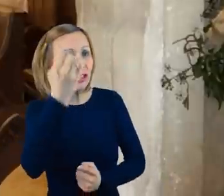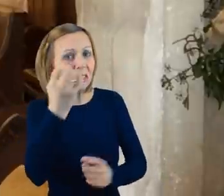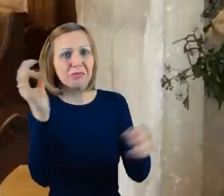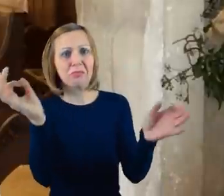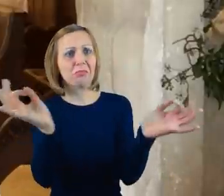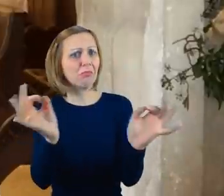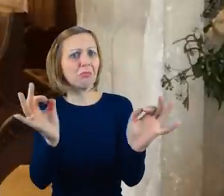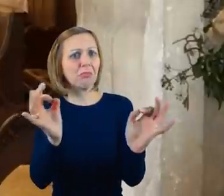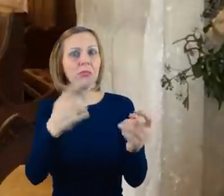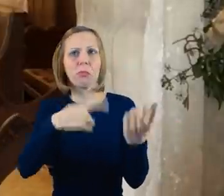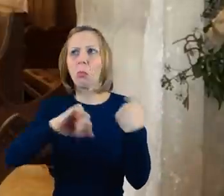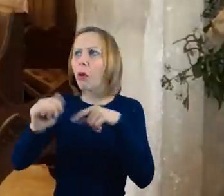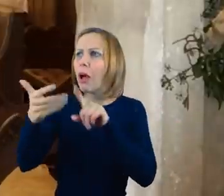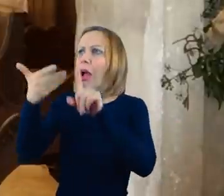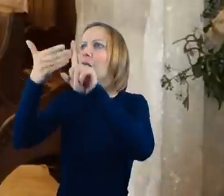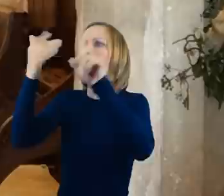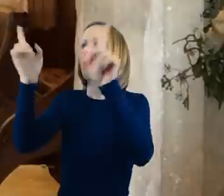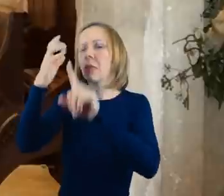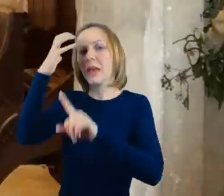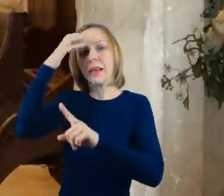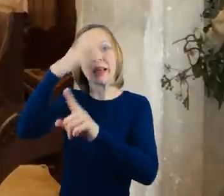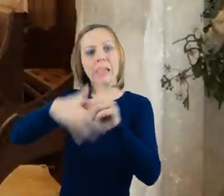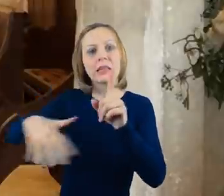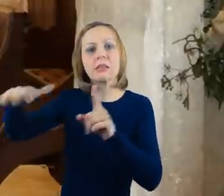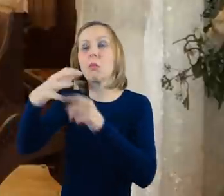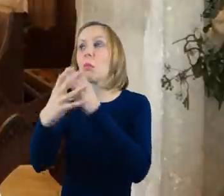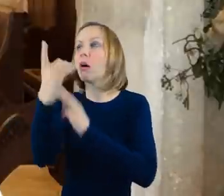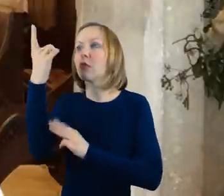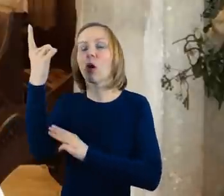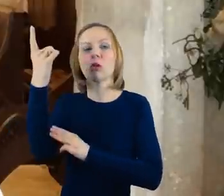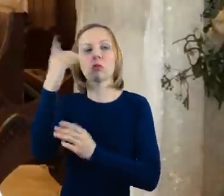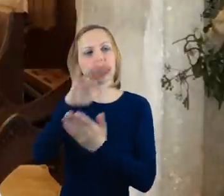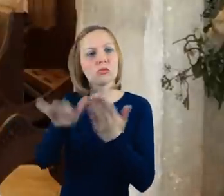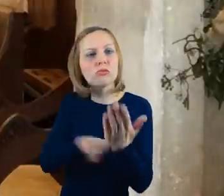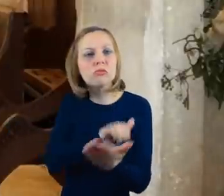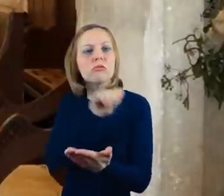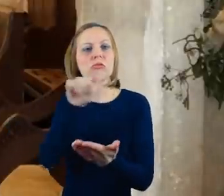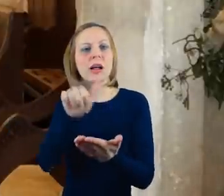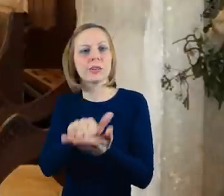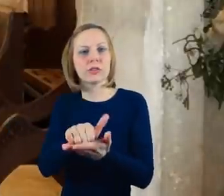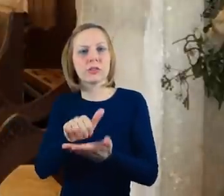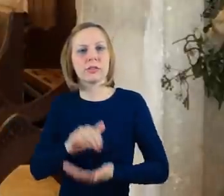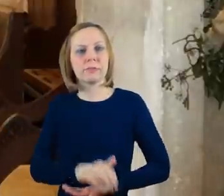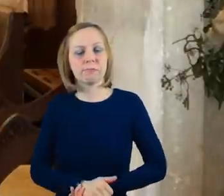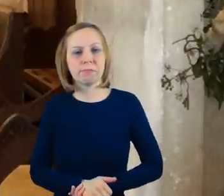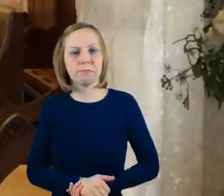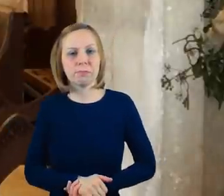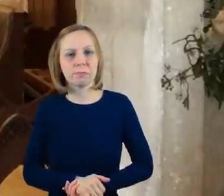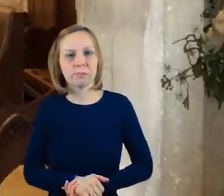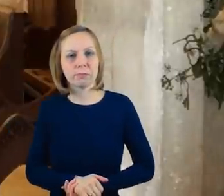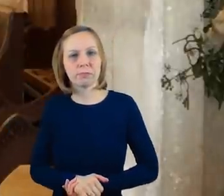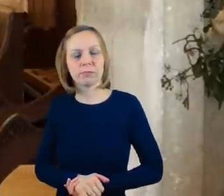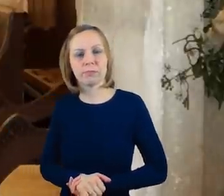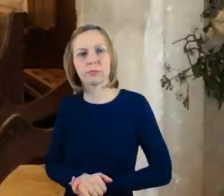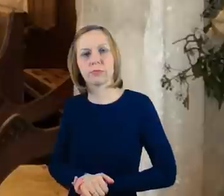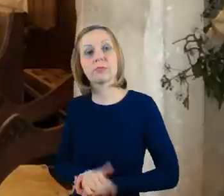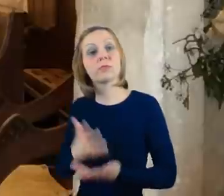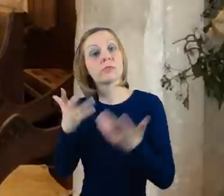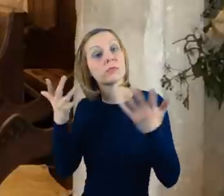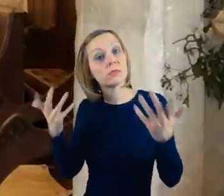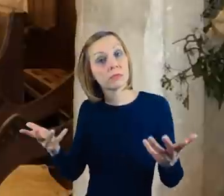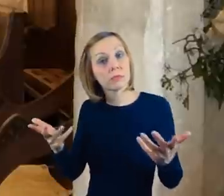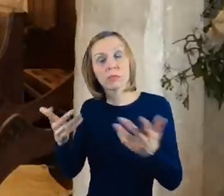Rather, we should strive for the kingdom of God and his righteousness. In doing so, we acknowledge